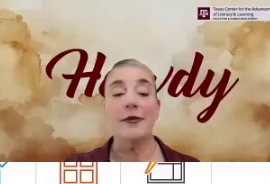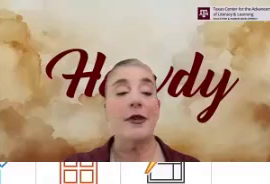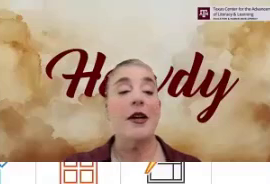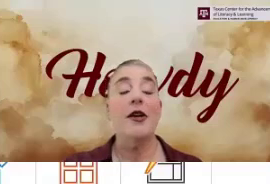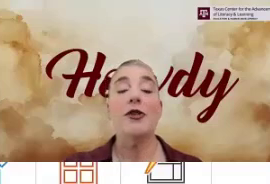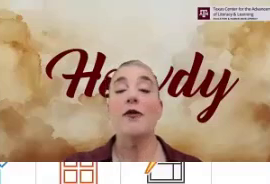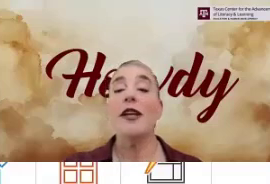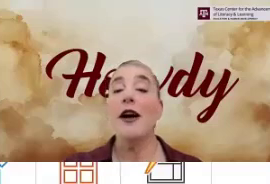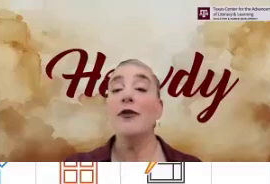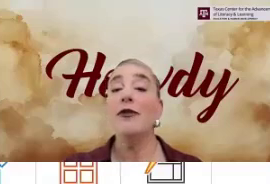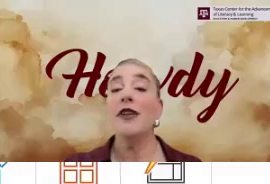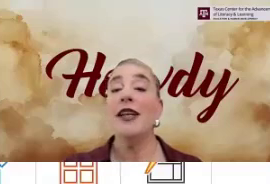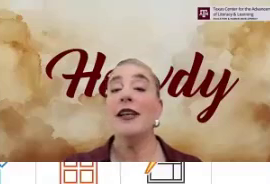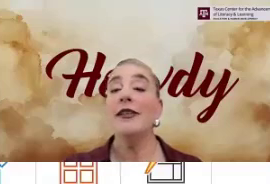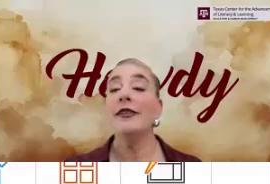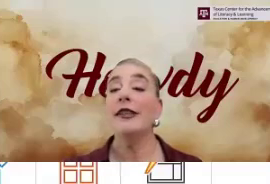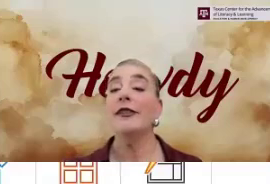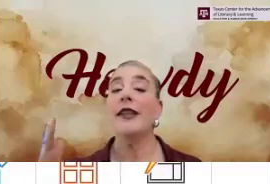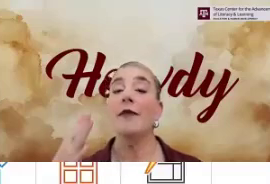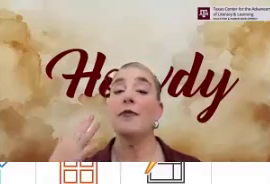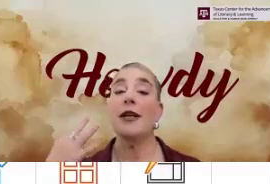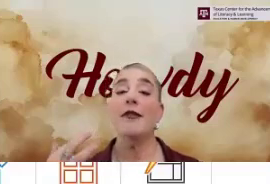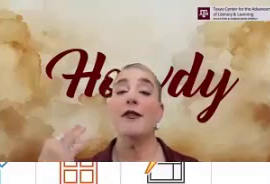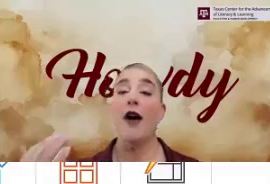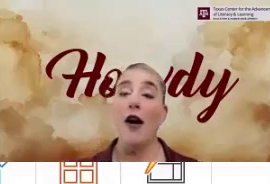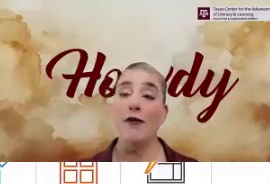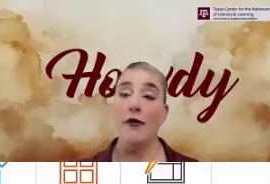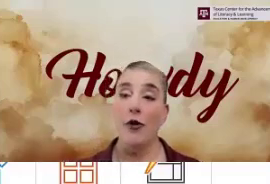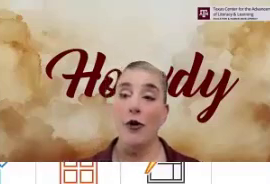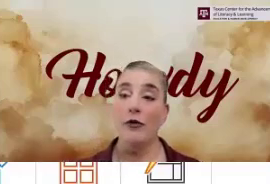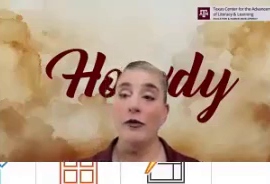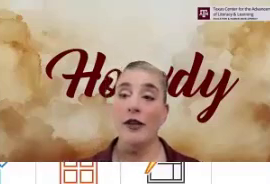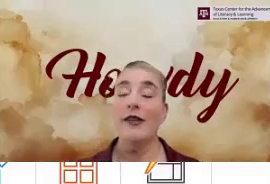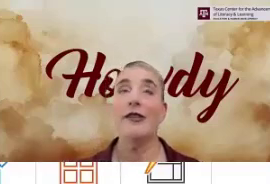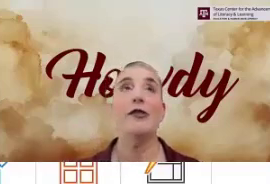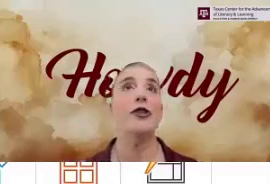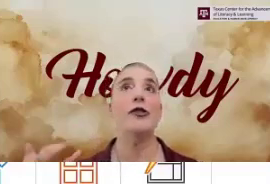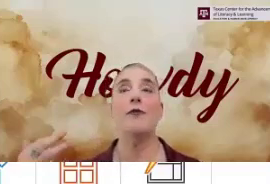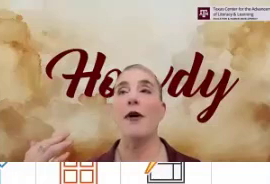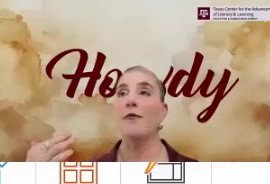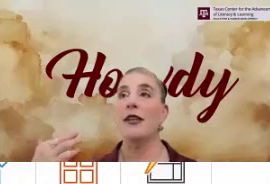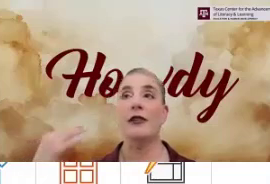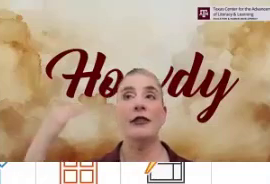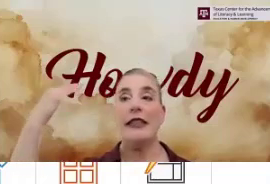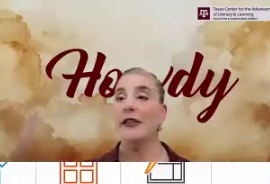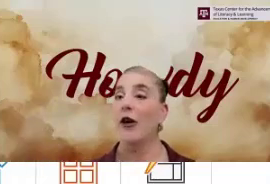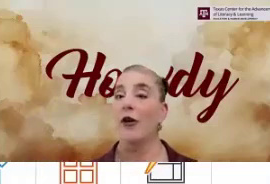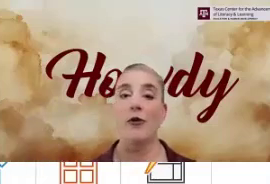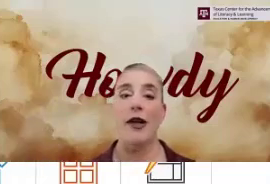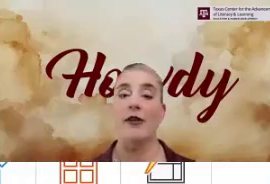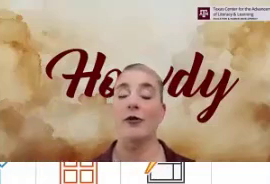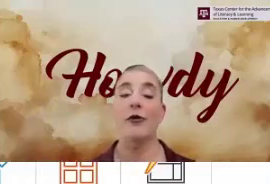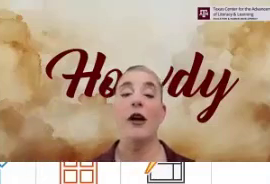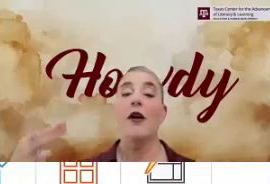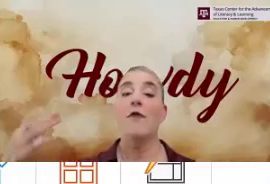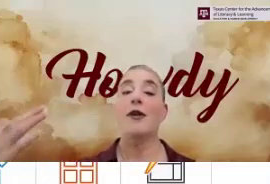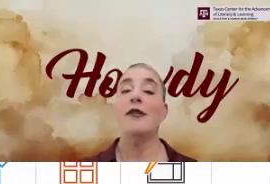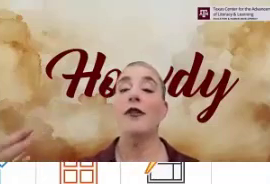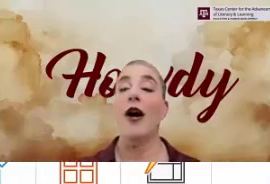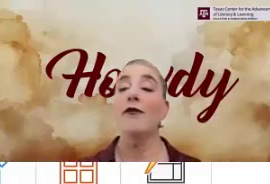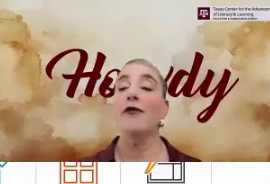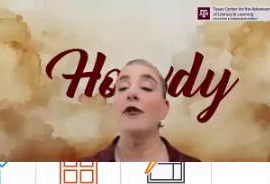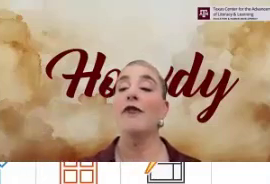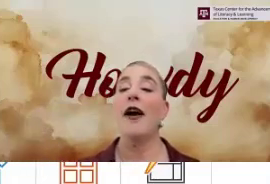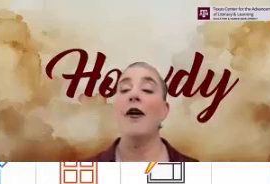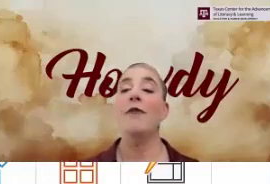dancy things. So the other thing is that be thoughtful, and this is just about being clean all the way through.